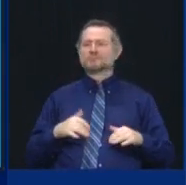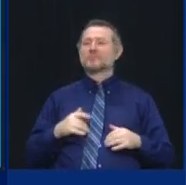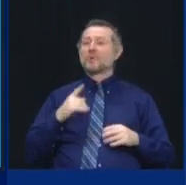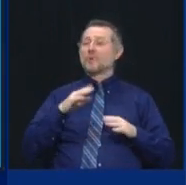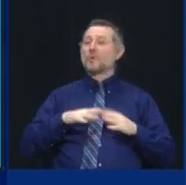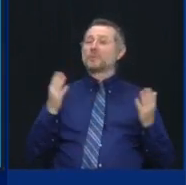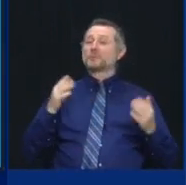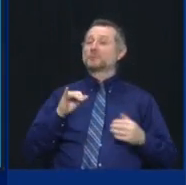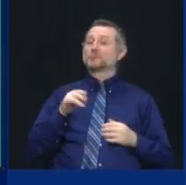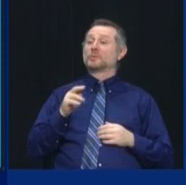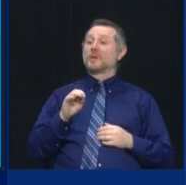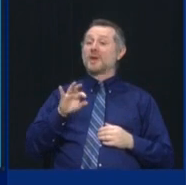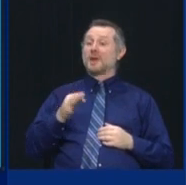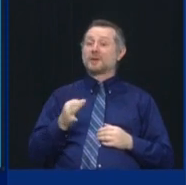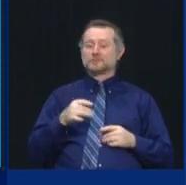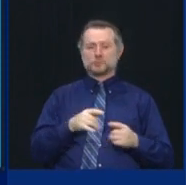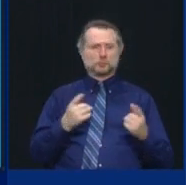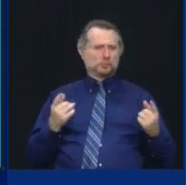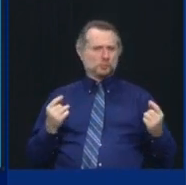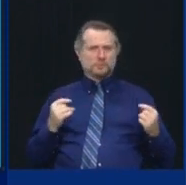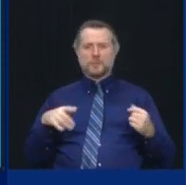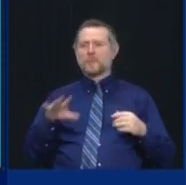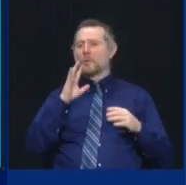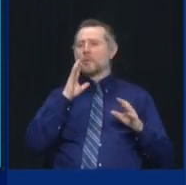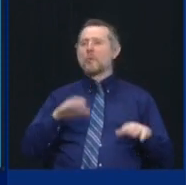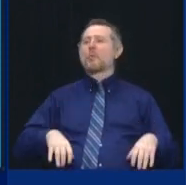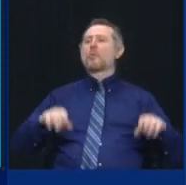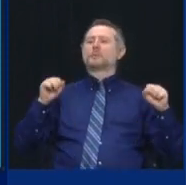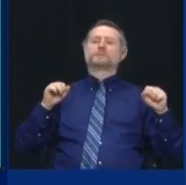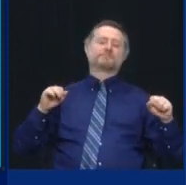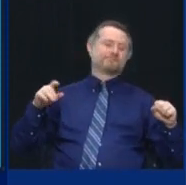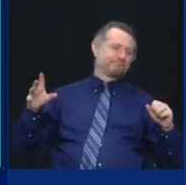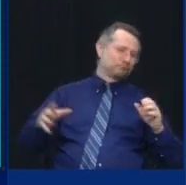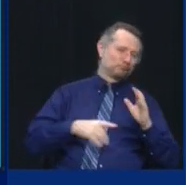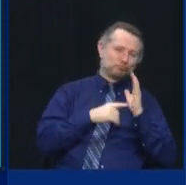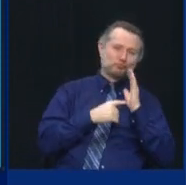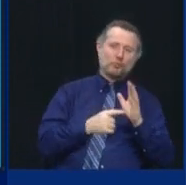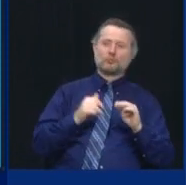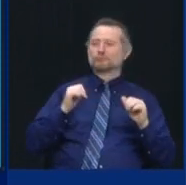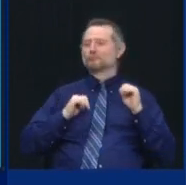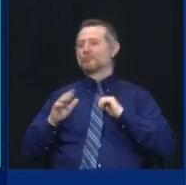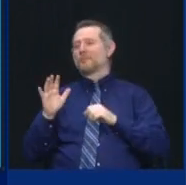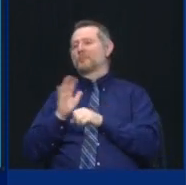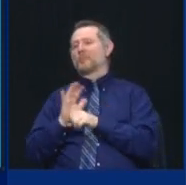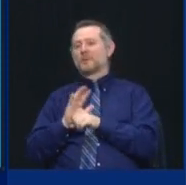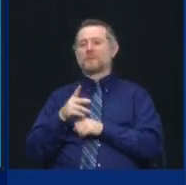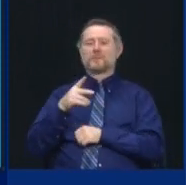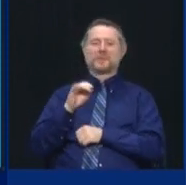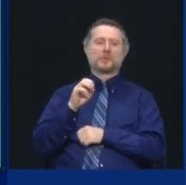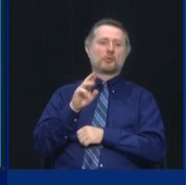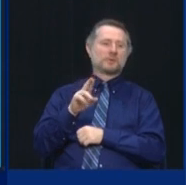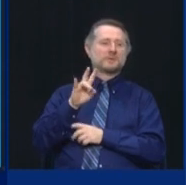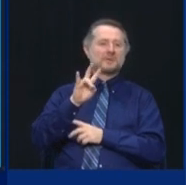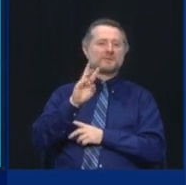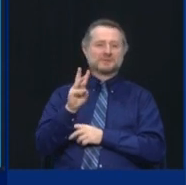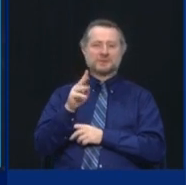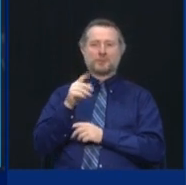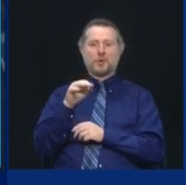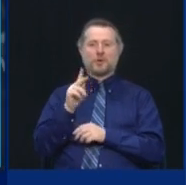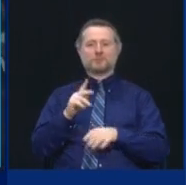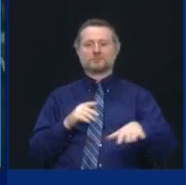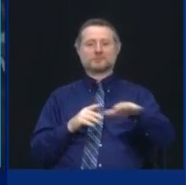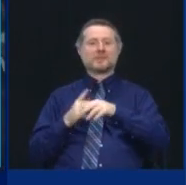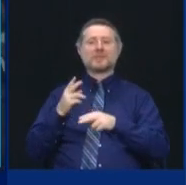9th, will host a screening on Pier 76 for Lin-Manuel Miranda's In the